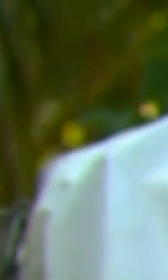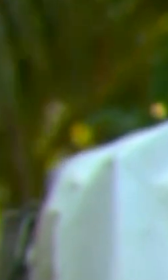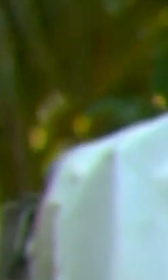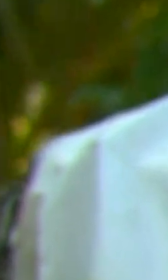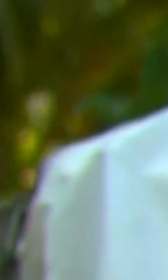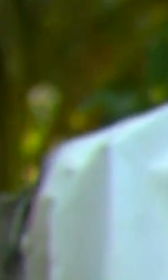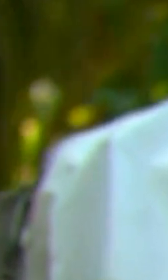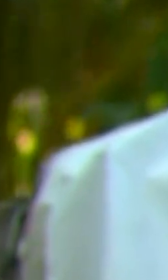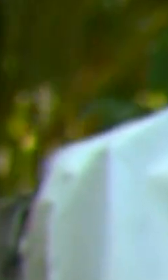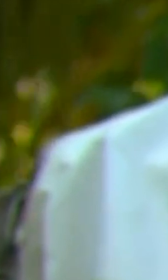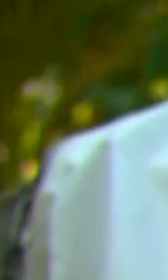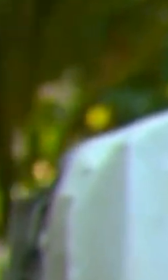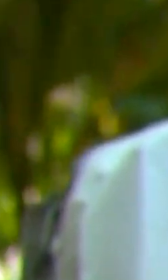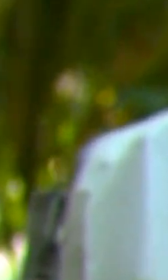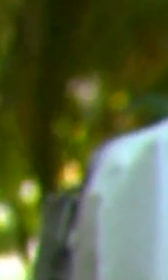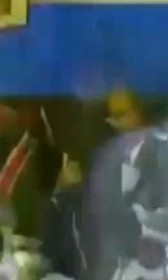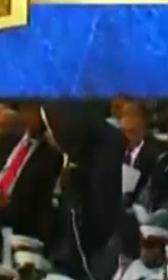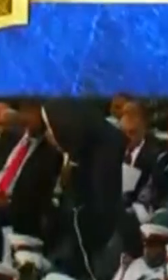You have an important job.